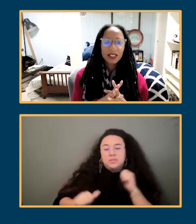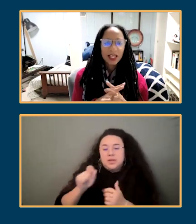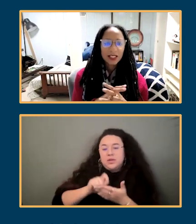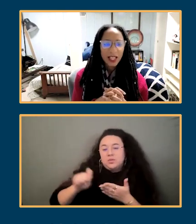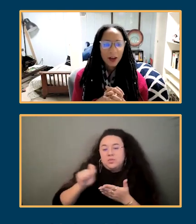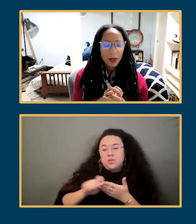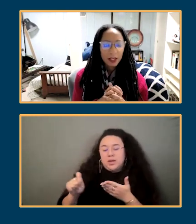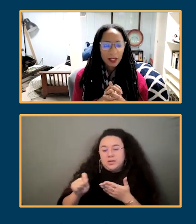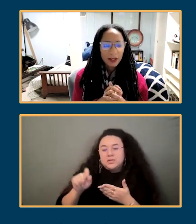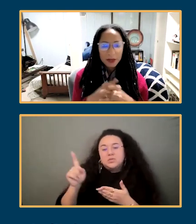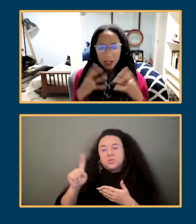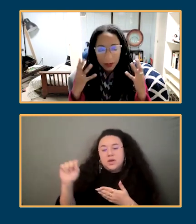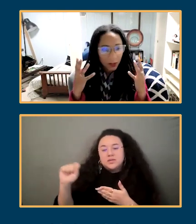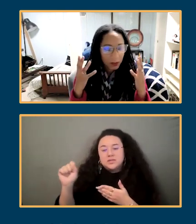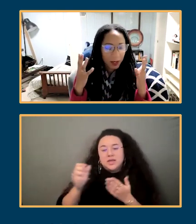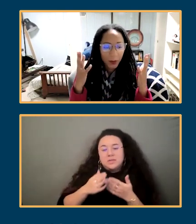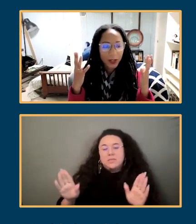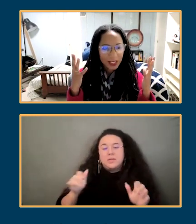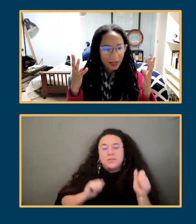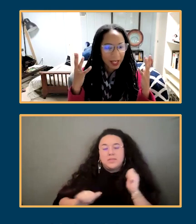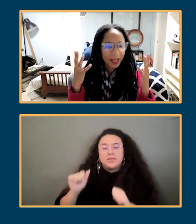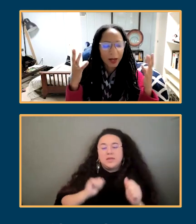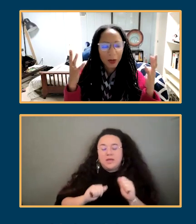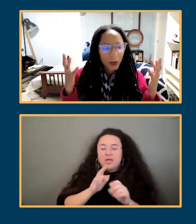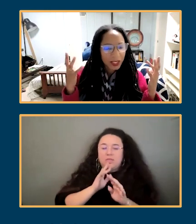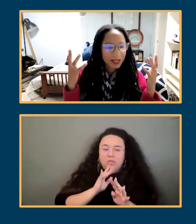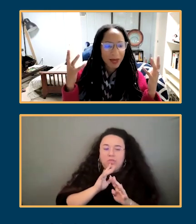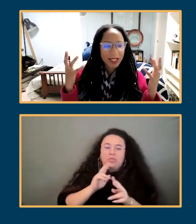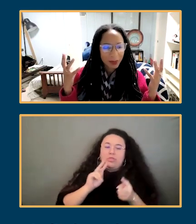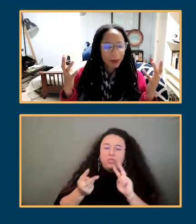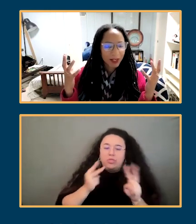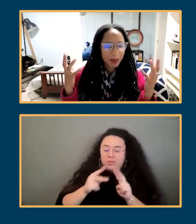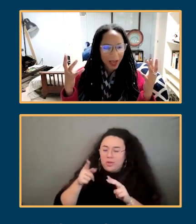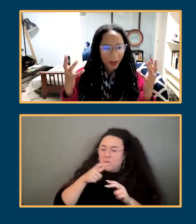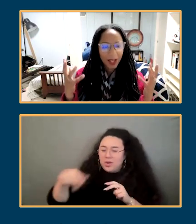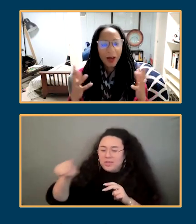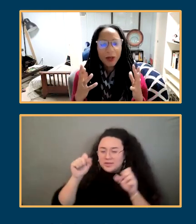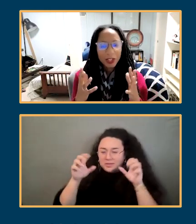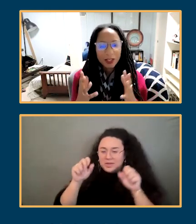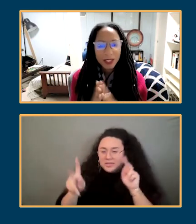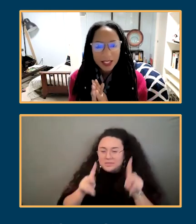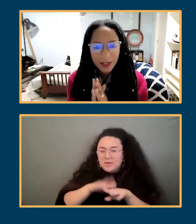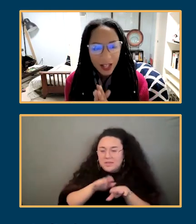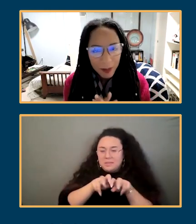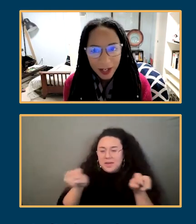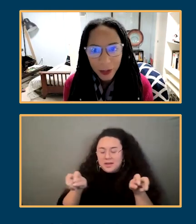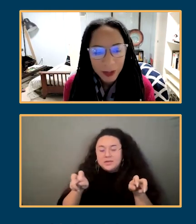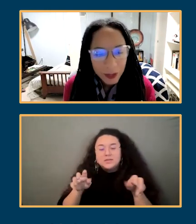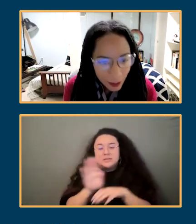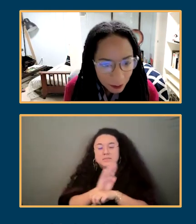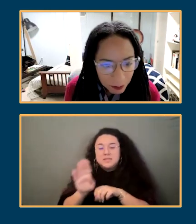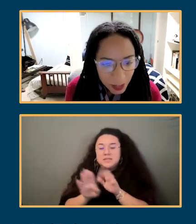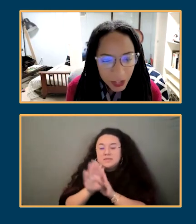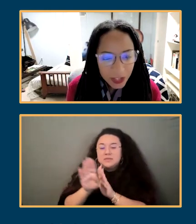playwright in residence at Seattle Public Theater. I'm stumbling over my words because I'm like, who are these amazing people on the panel? Where she is busy developing a